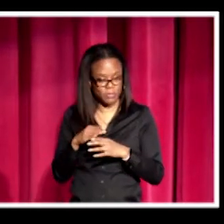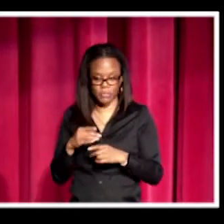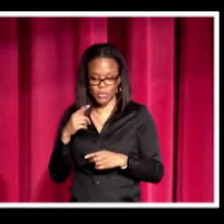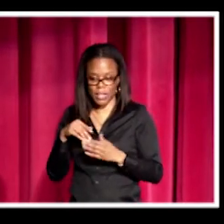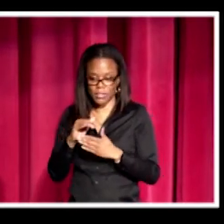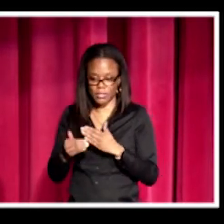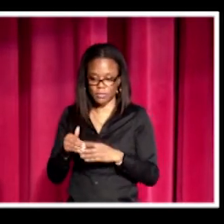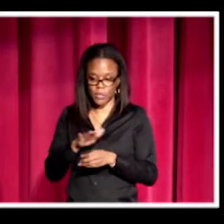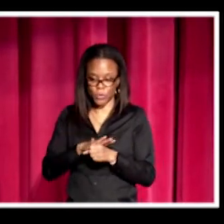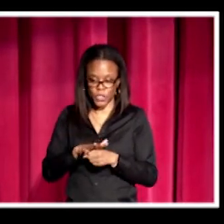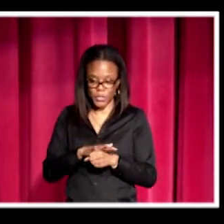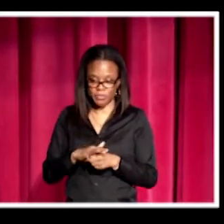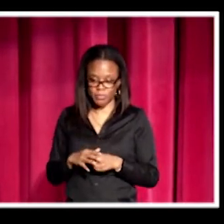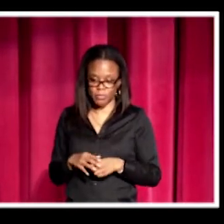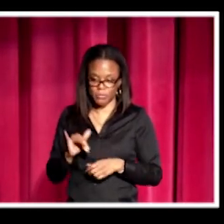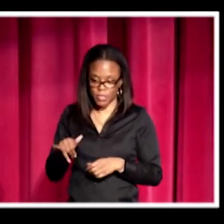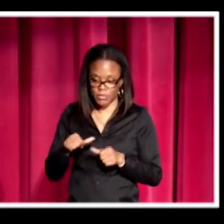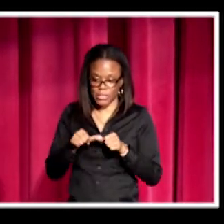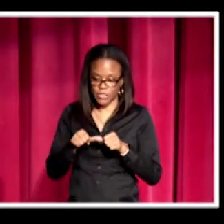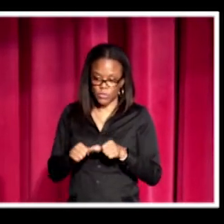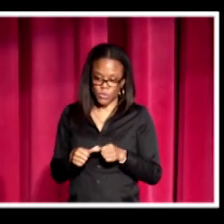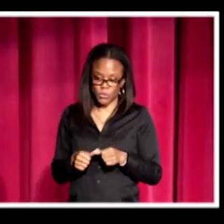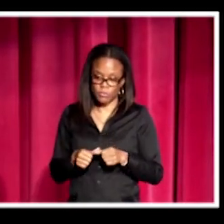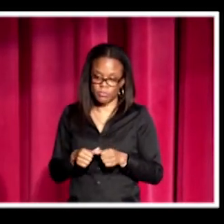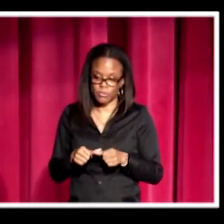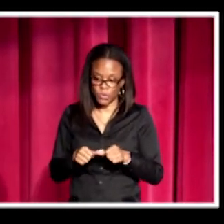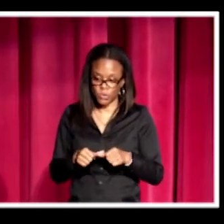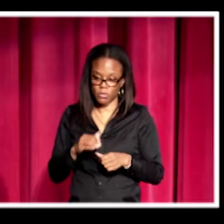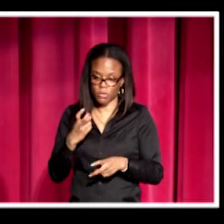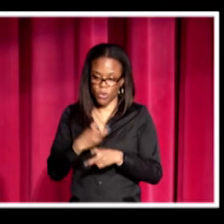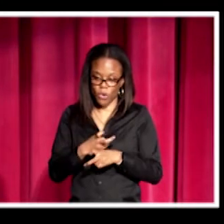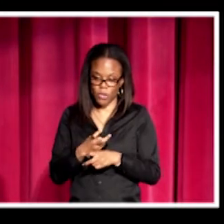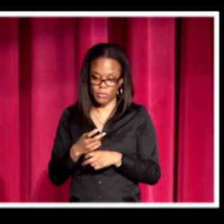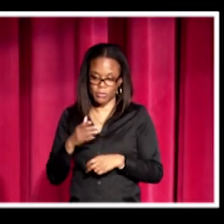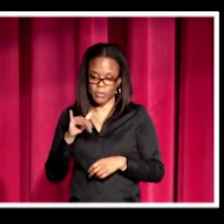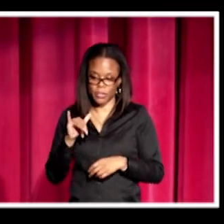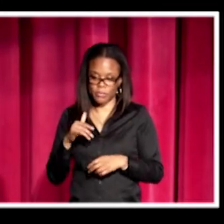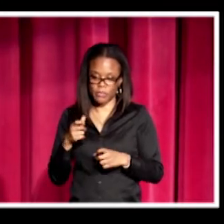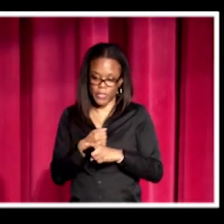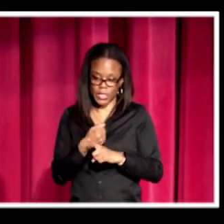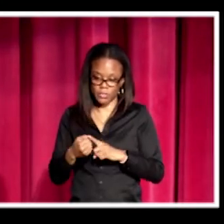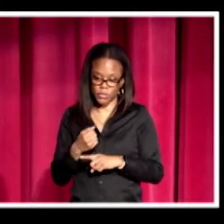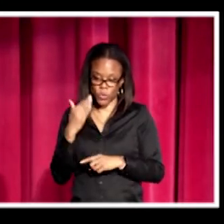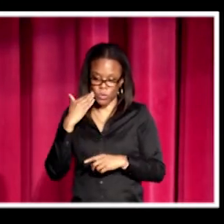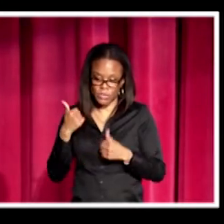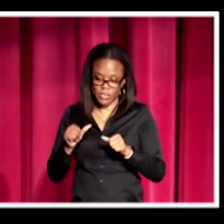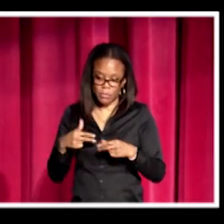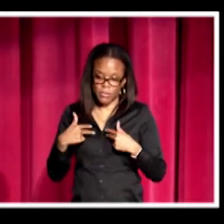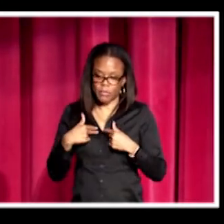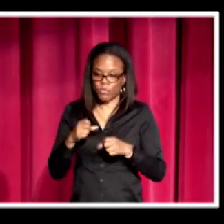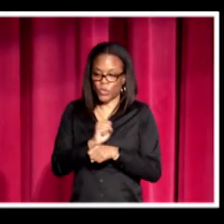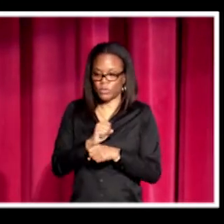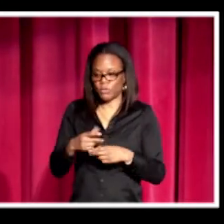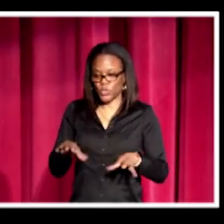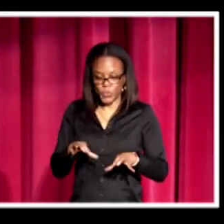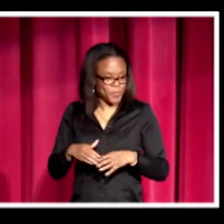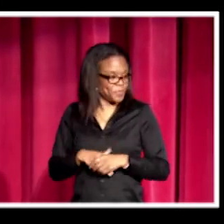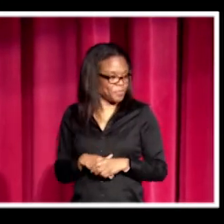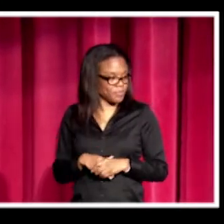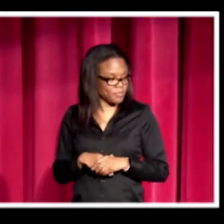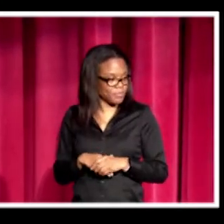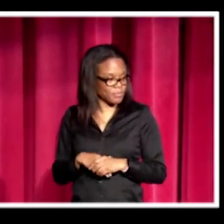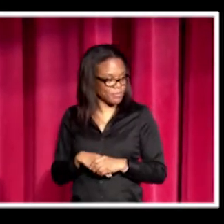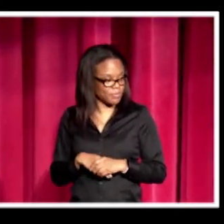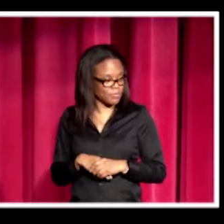neighborhoods that continue to be harmed by violence, we know we have more work to do. By taking a